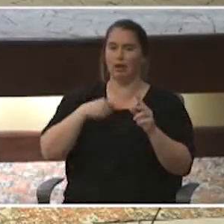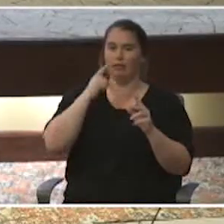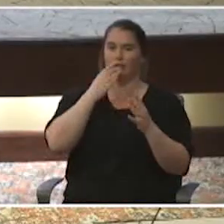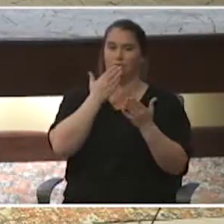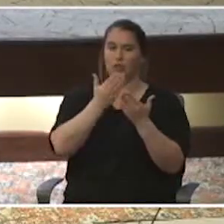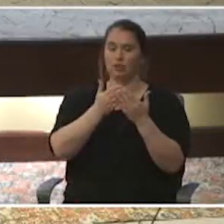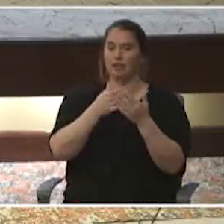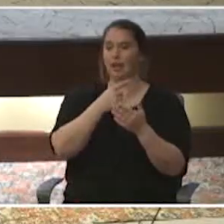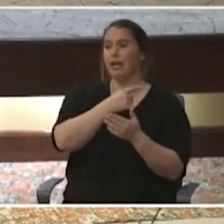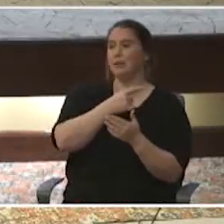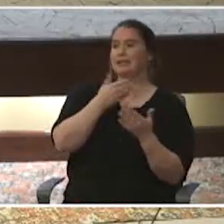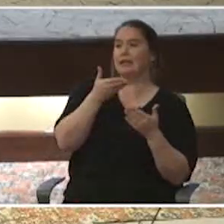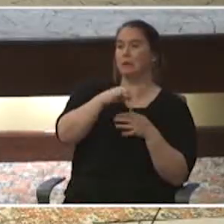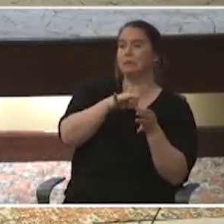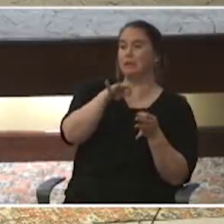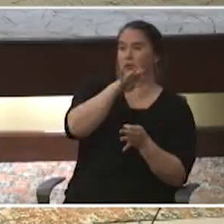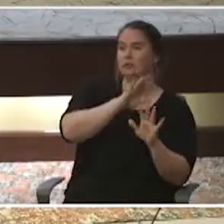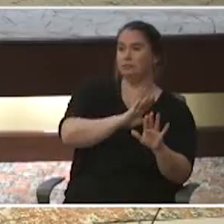was there in spirit.